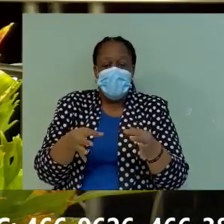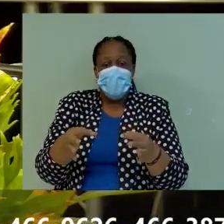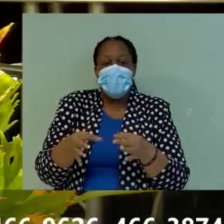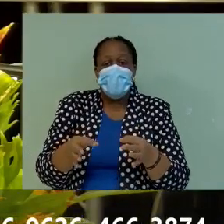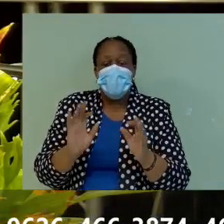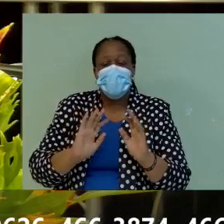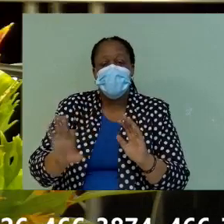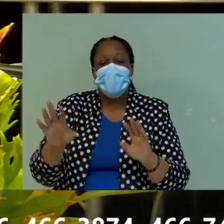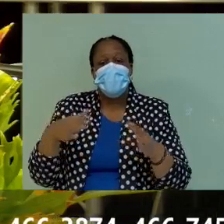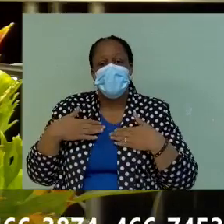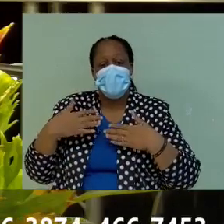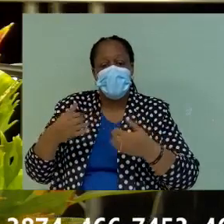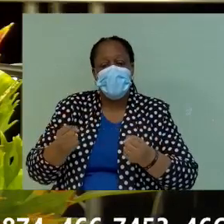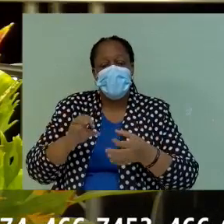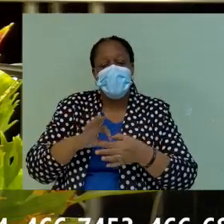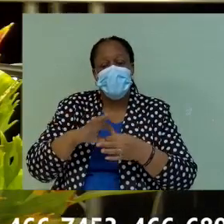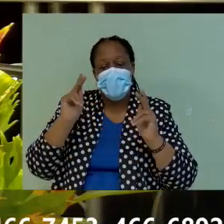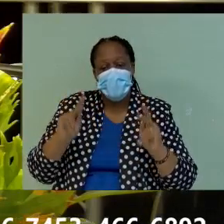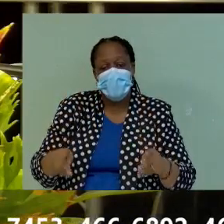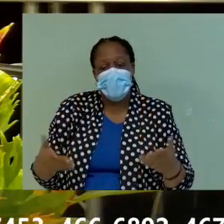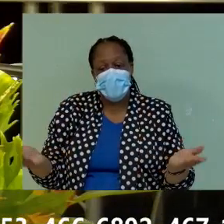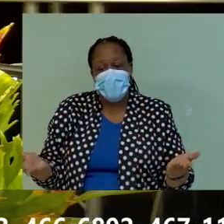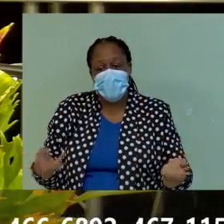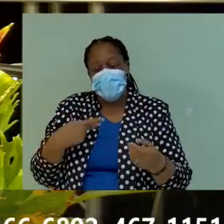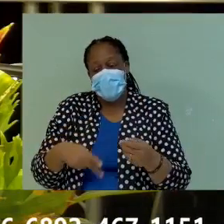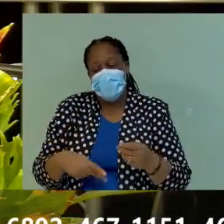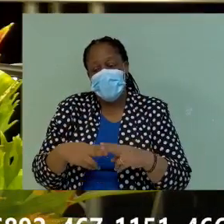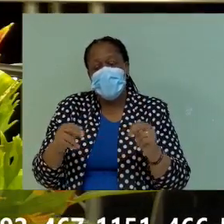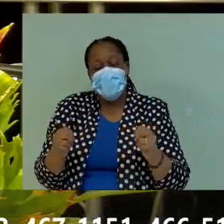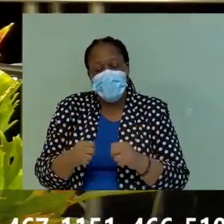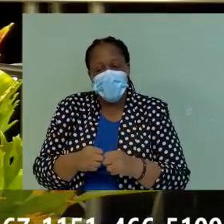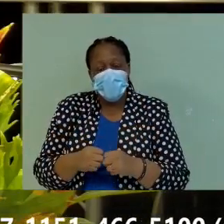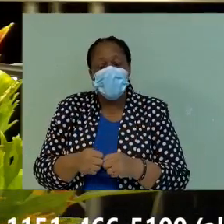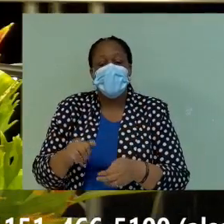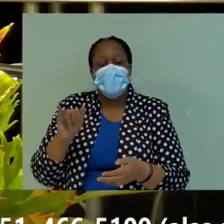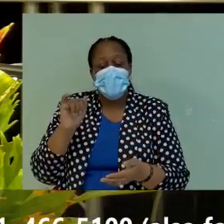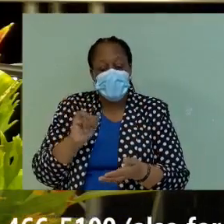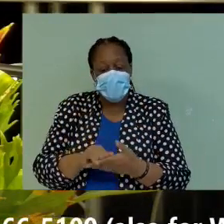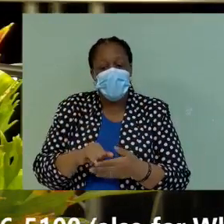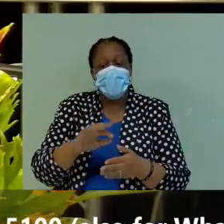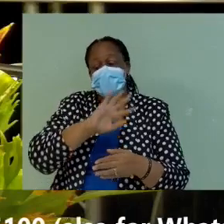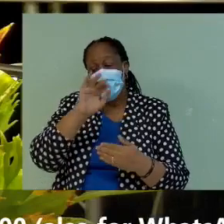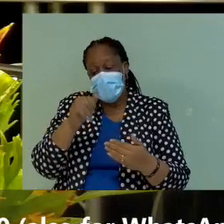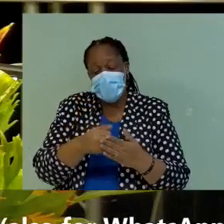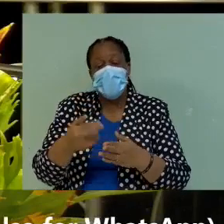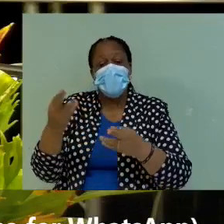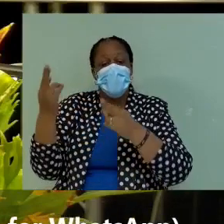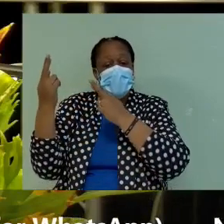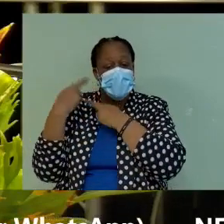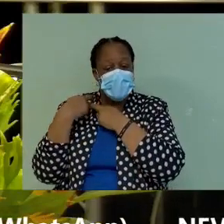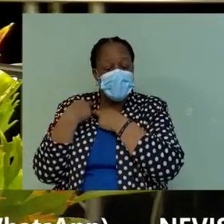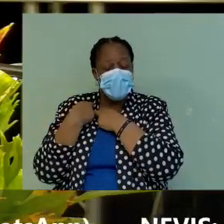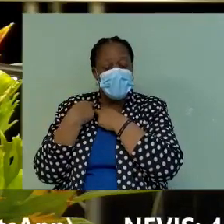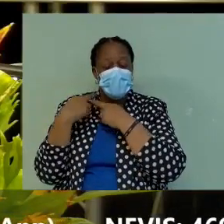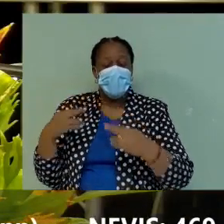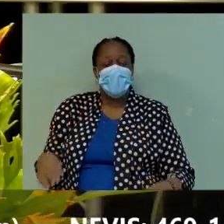people of St. Kitts and Nevis continues to be our individual and collective